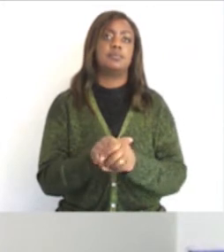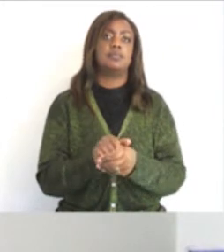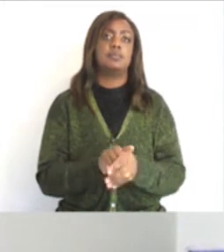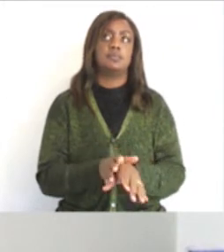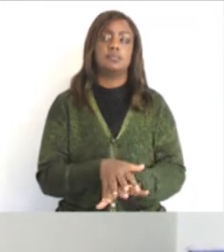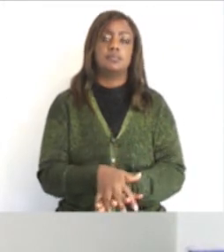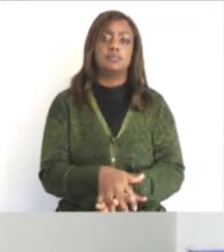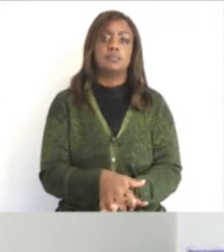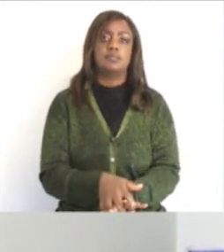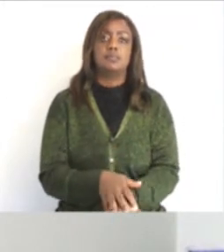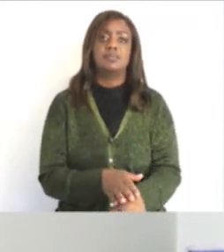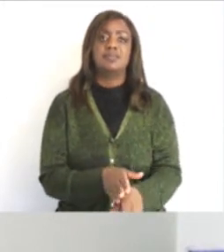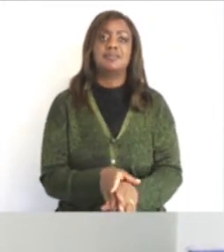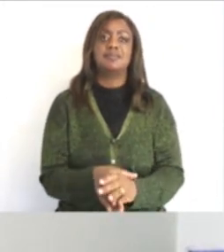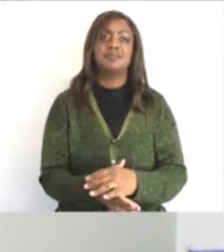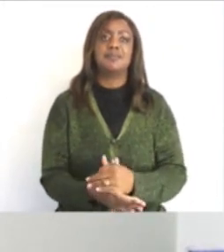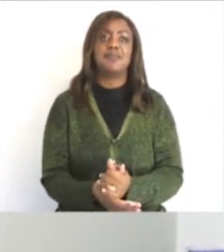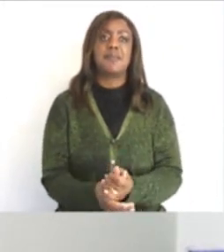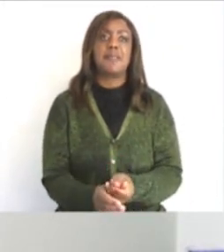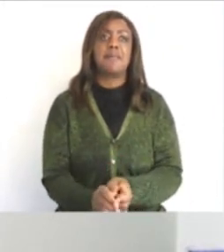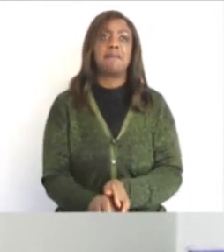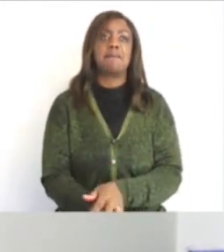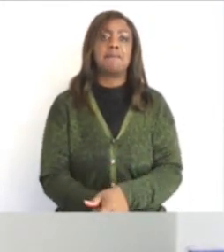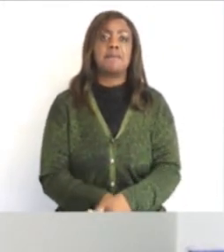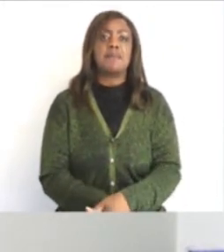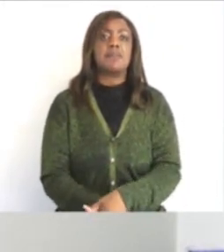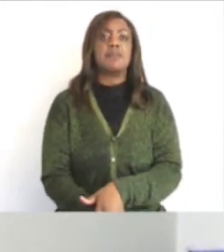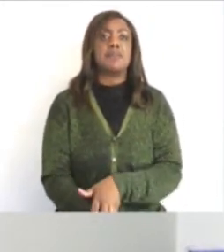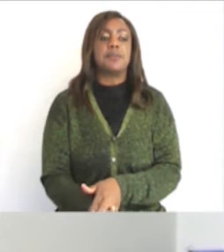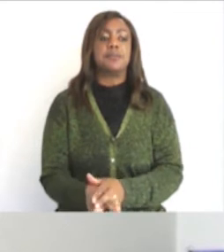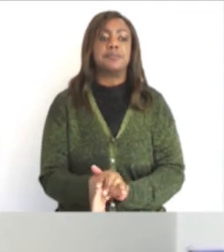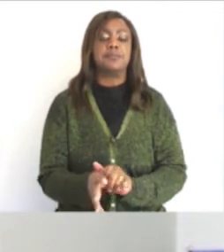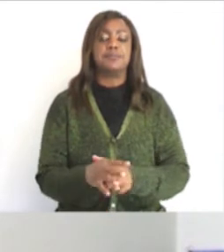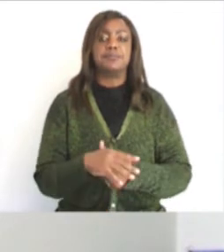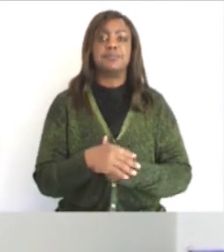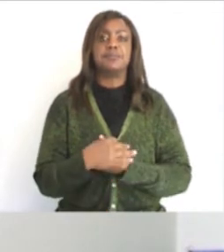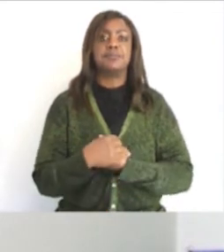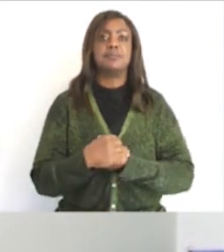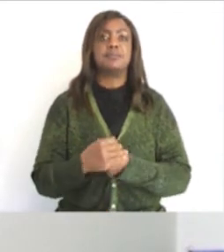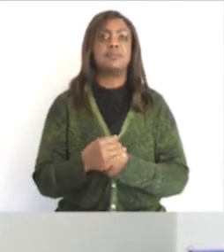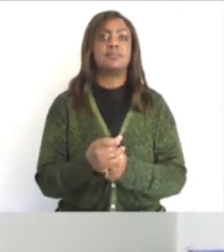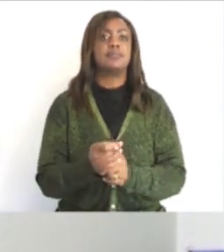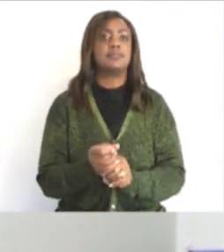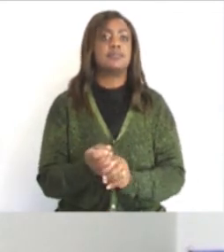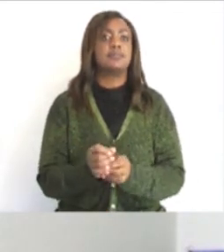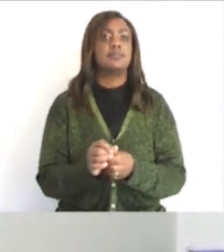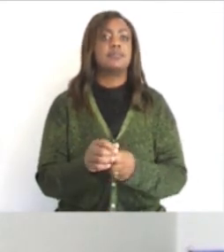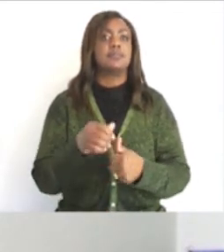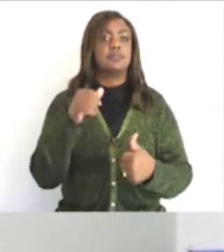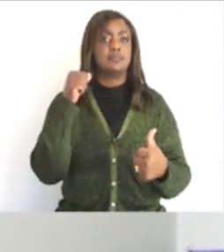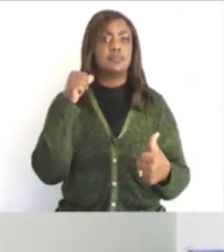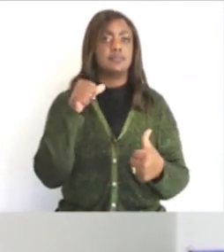sanitize our hands. Let's make sure that we rub palm to palm, between our fingers, behind